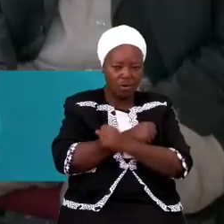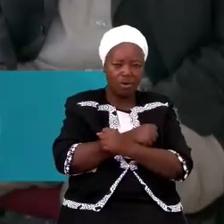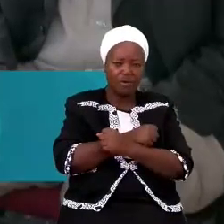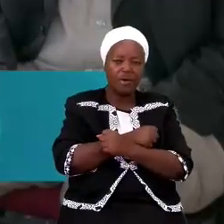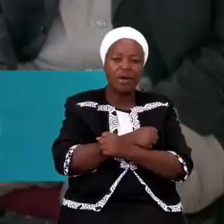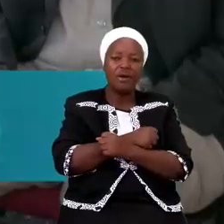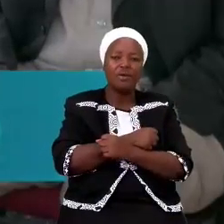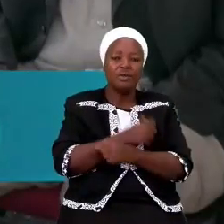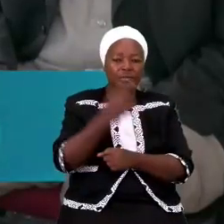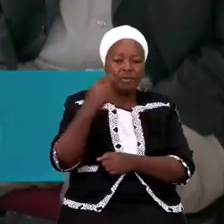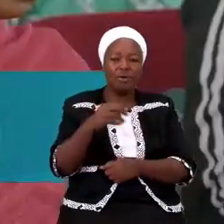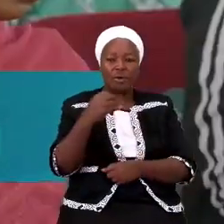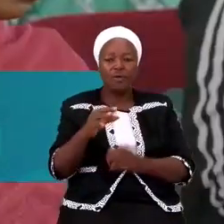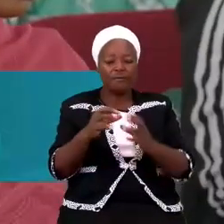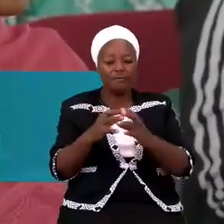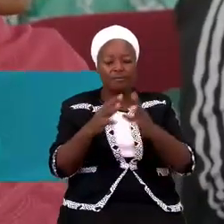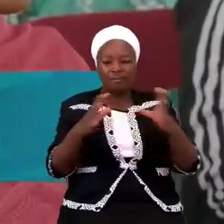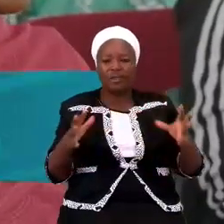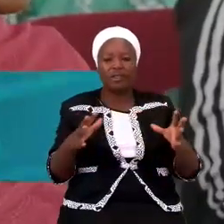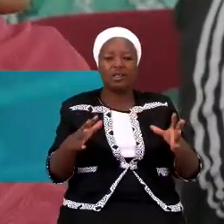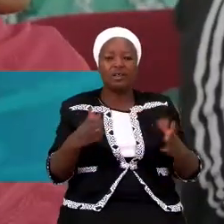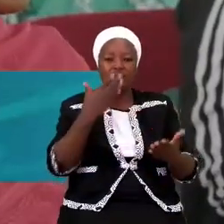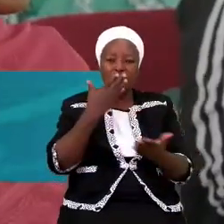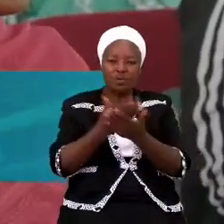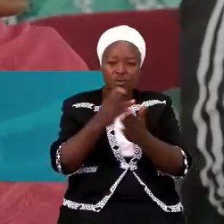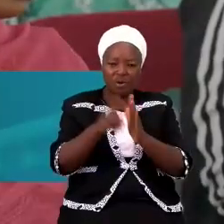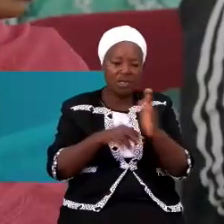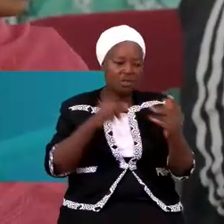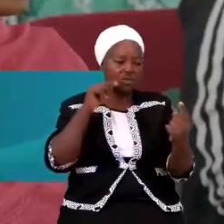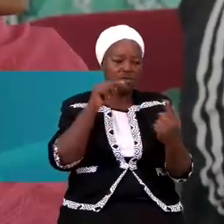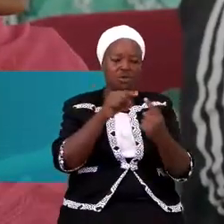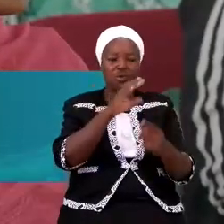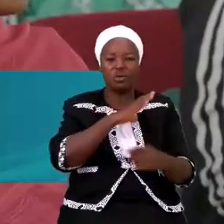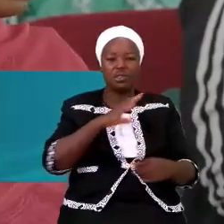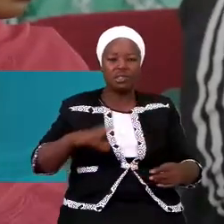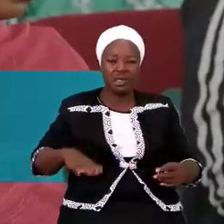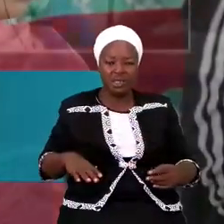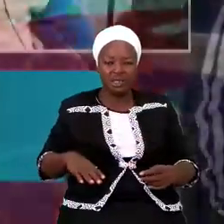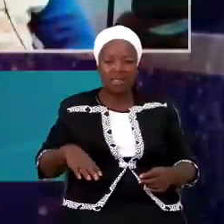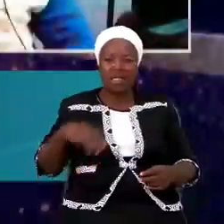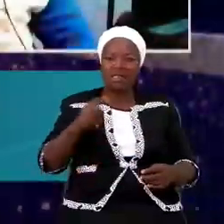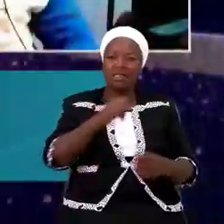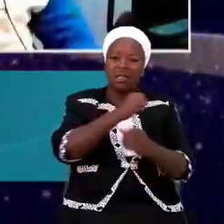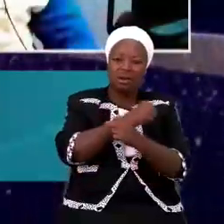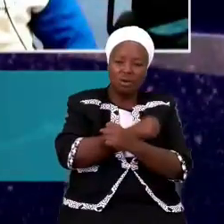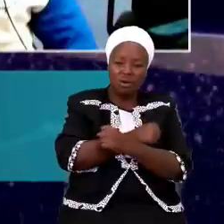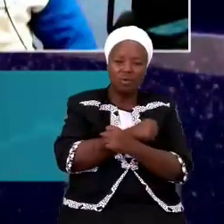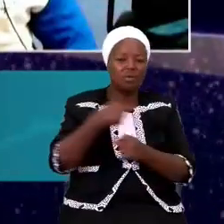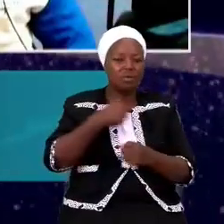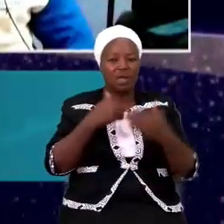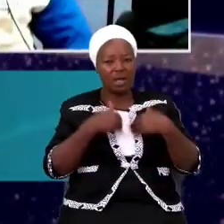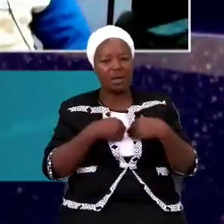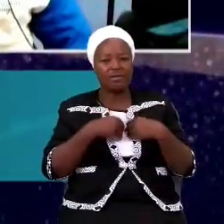we have to Christ because of what he's done for us, because of his grace, because of his